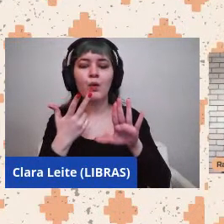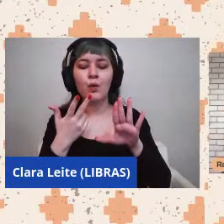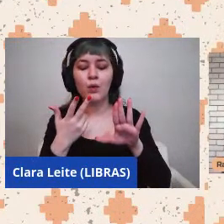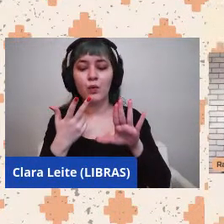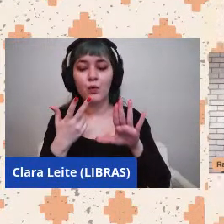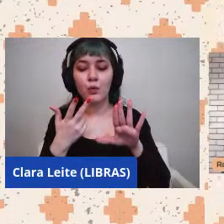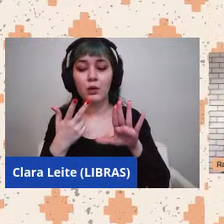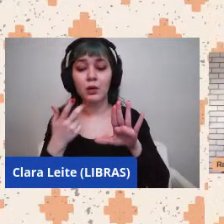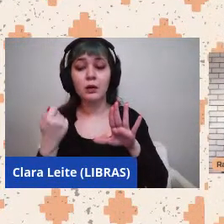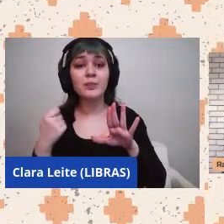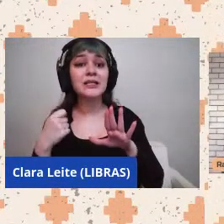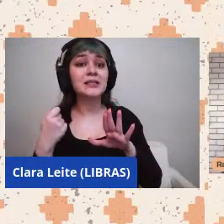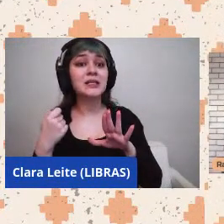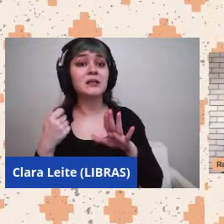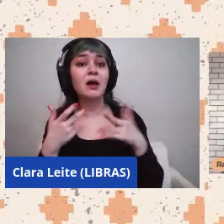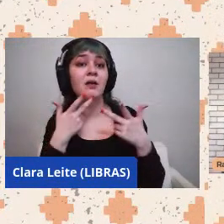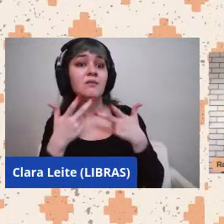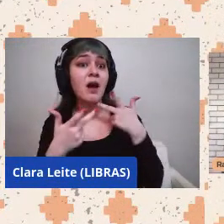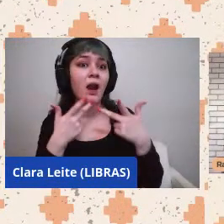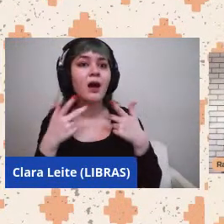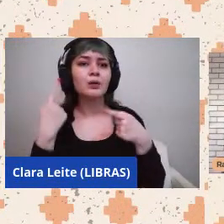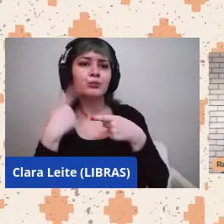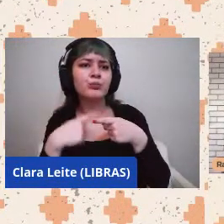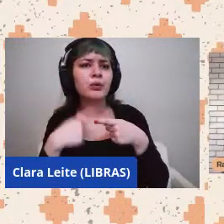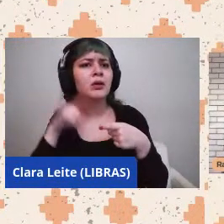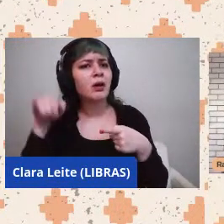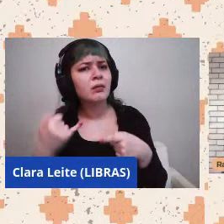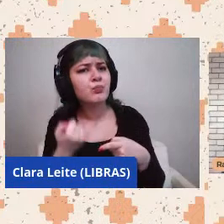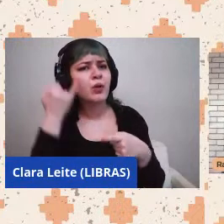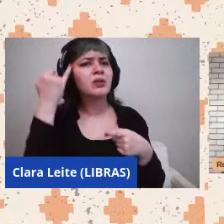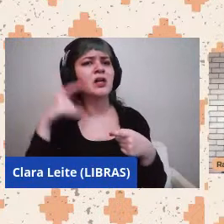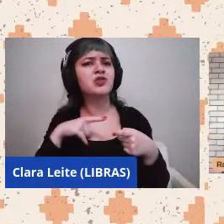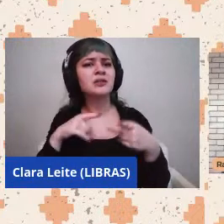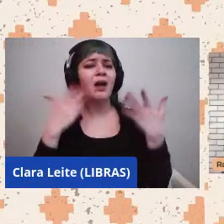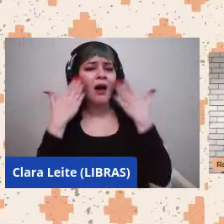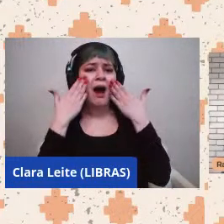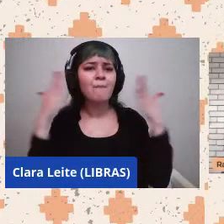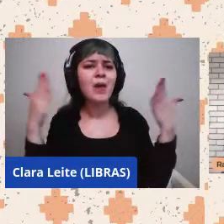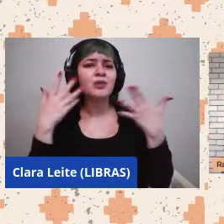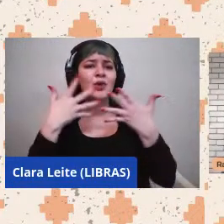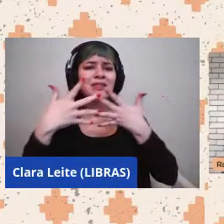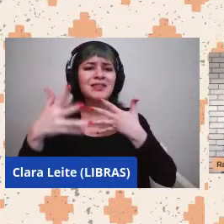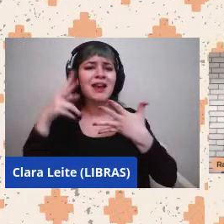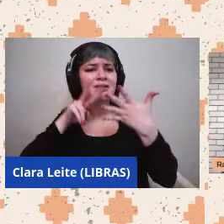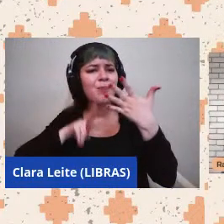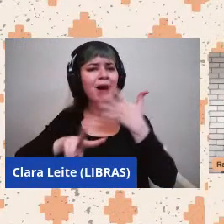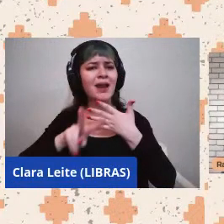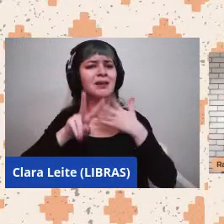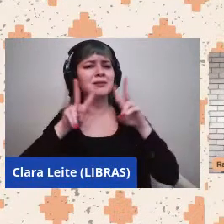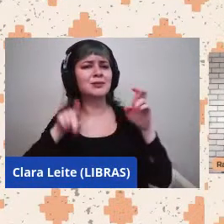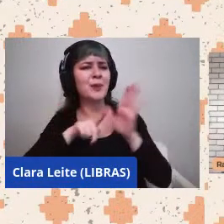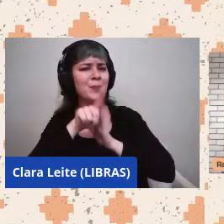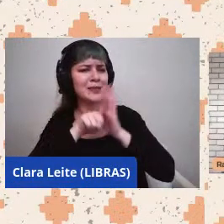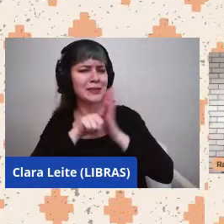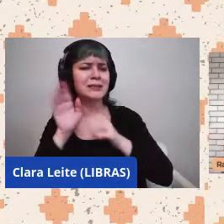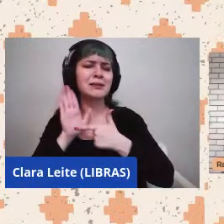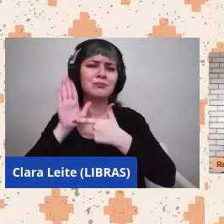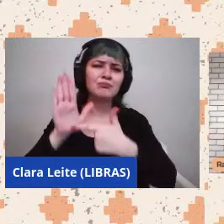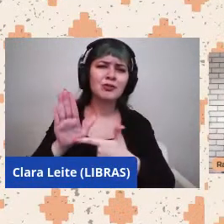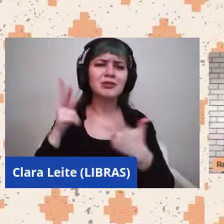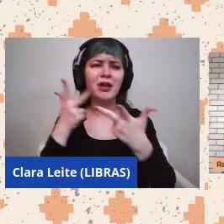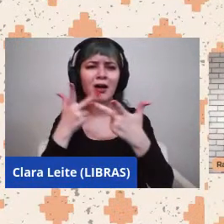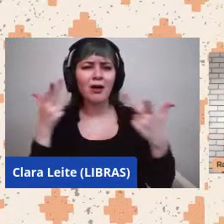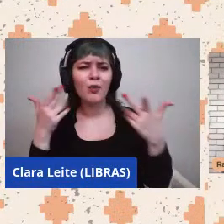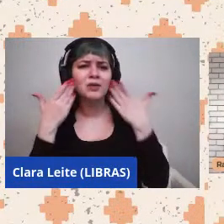onto the agenda because of the imperative to be more open about our research, to be more transparent and to put things into the